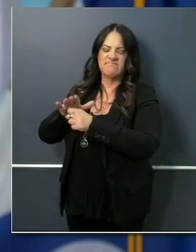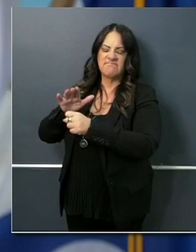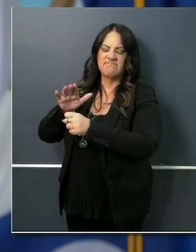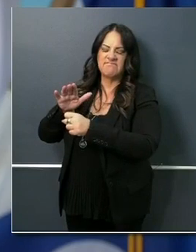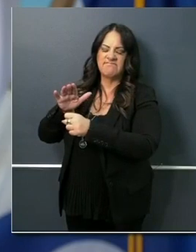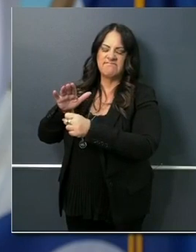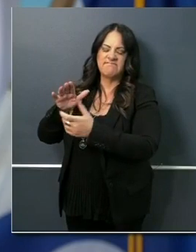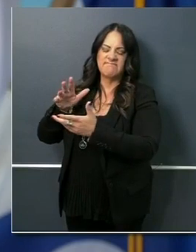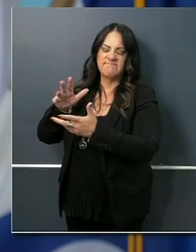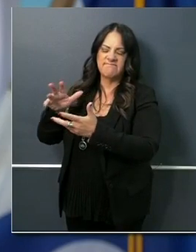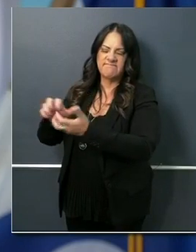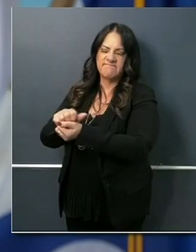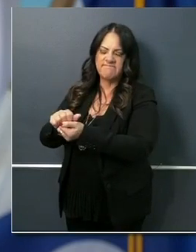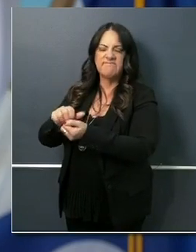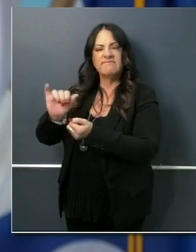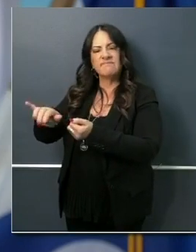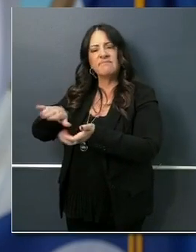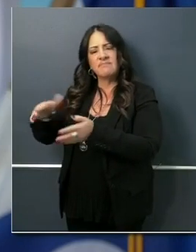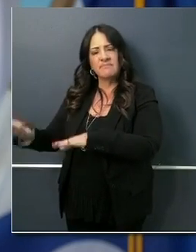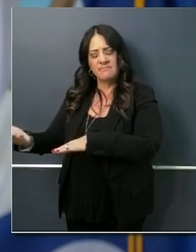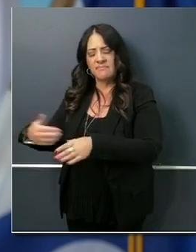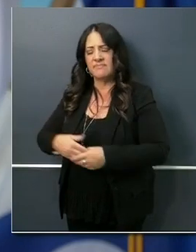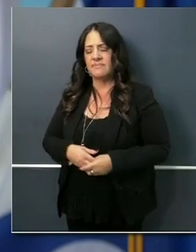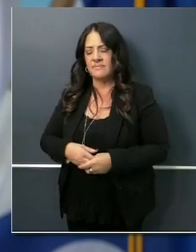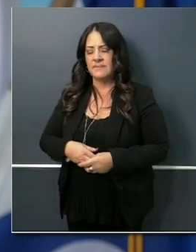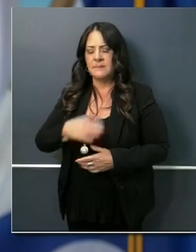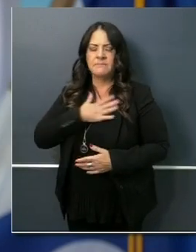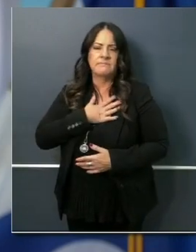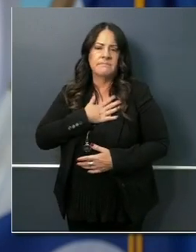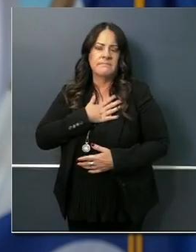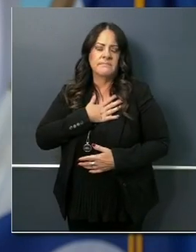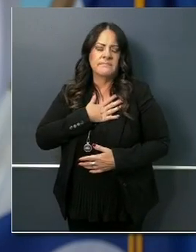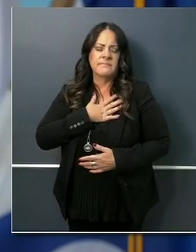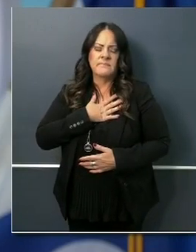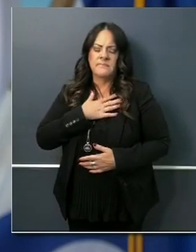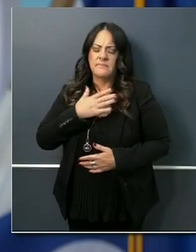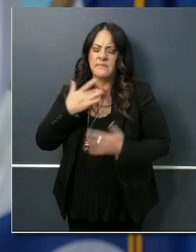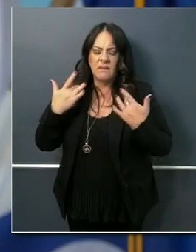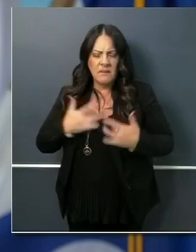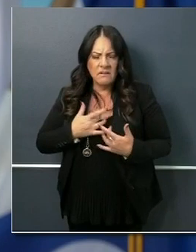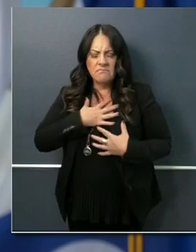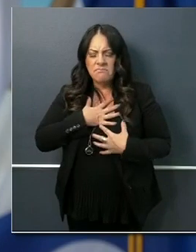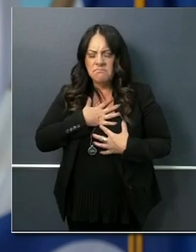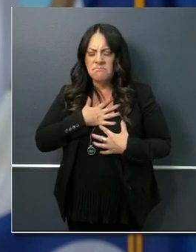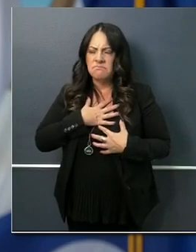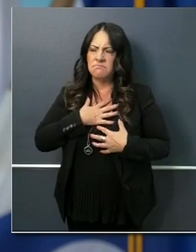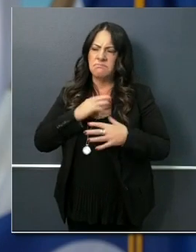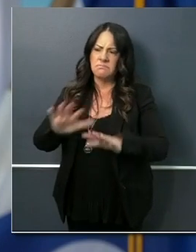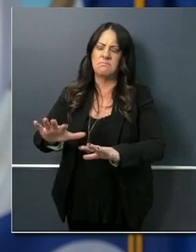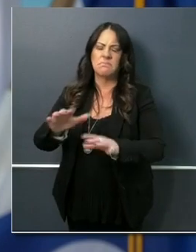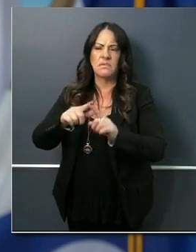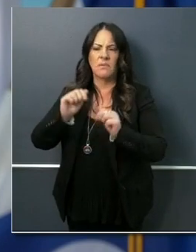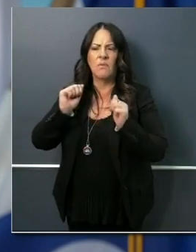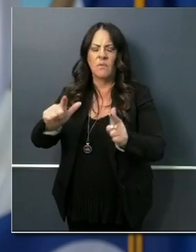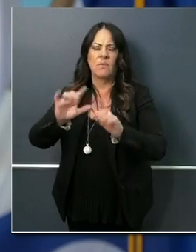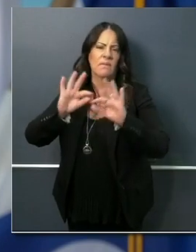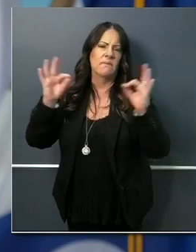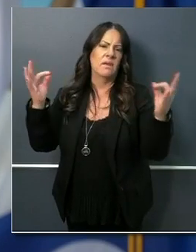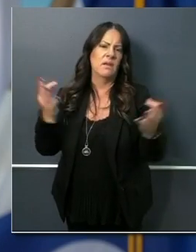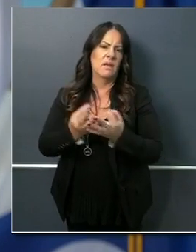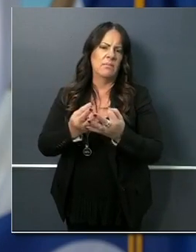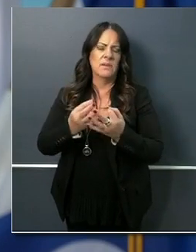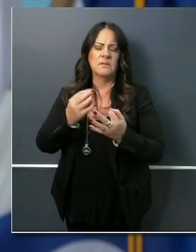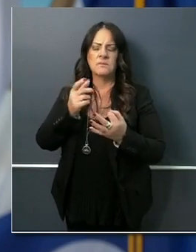so far to this virus. And again, our heart goes out to each and every one of those family members, and we certainly hope